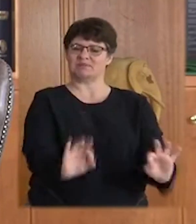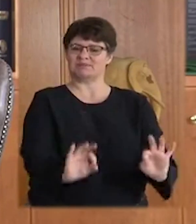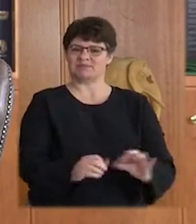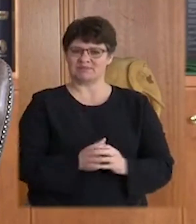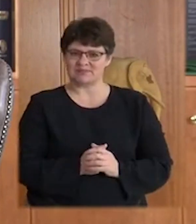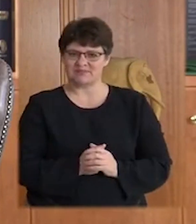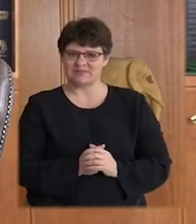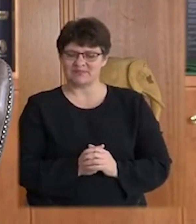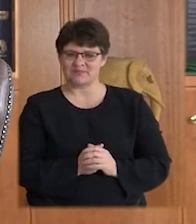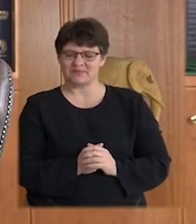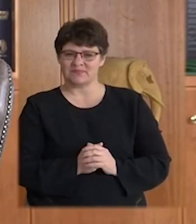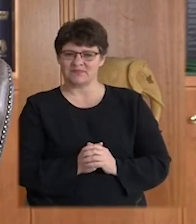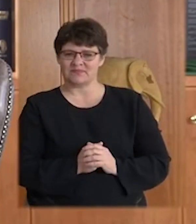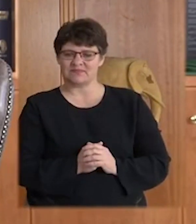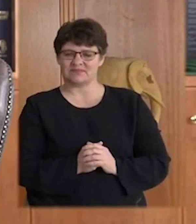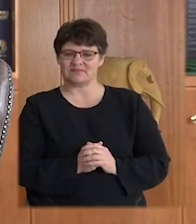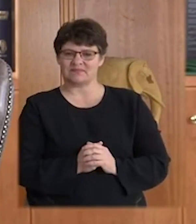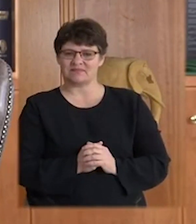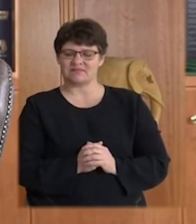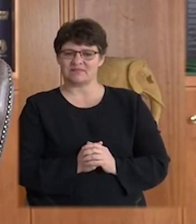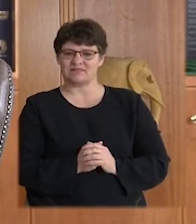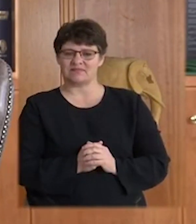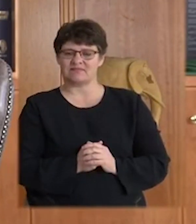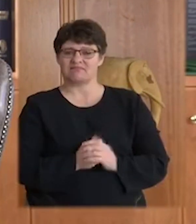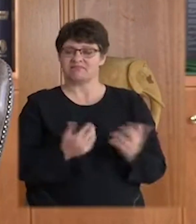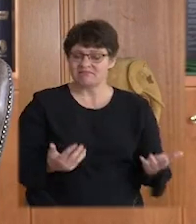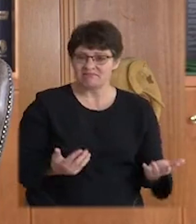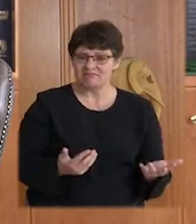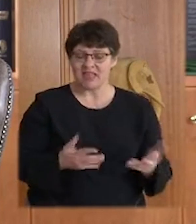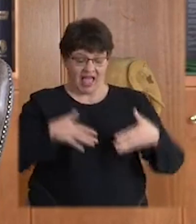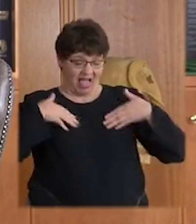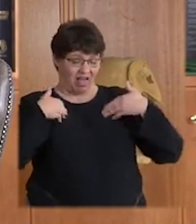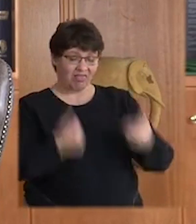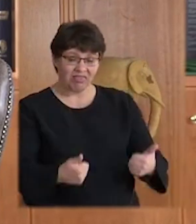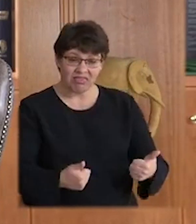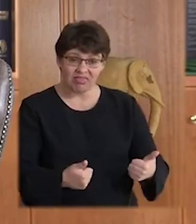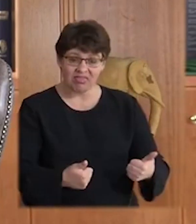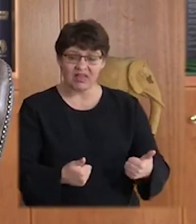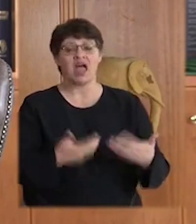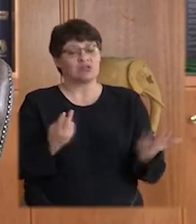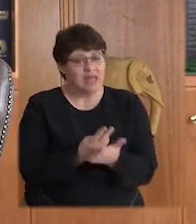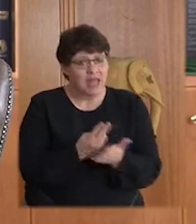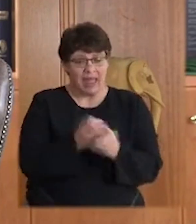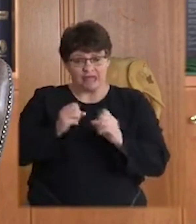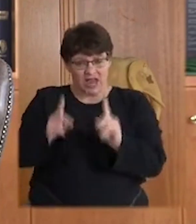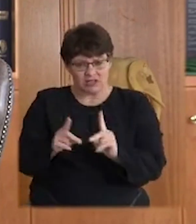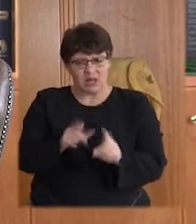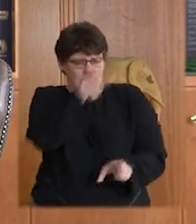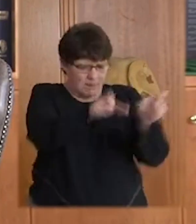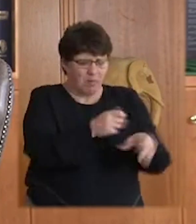services. We have expanded access to health and education.